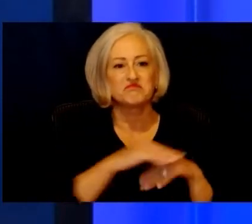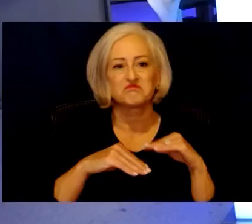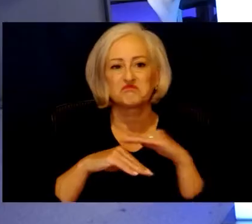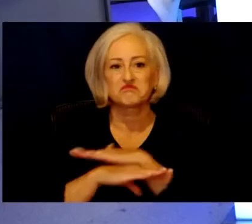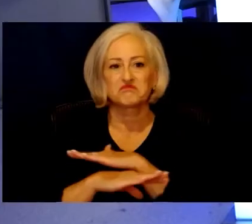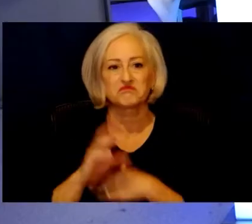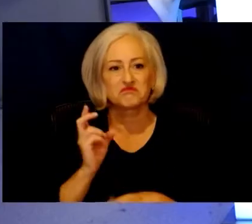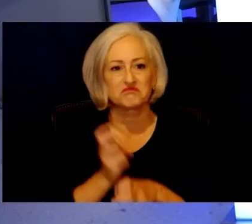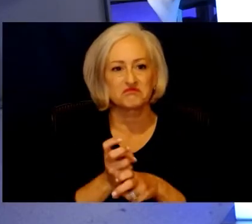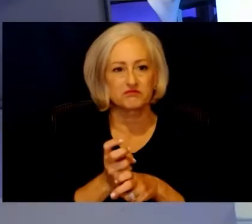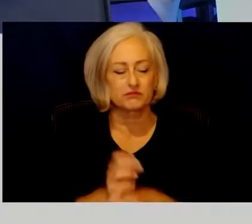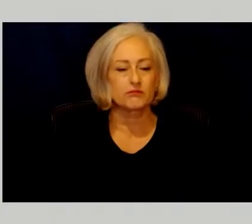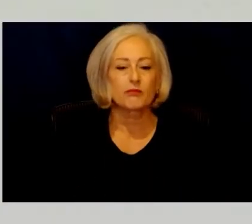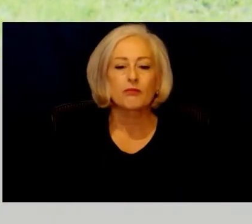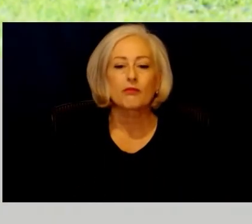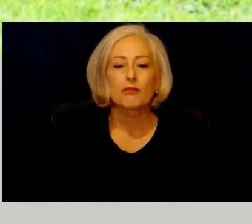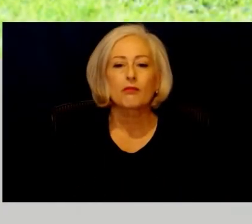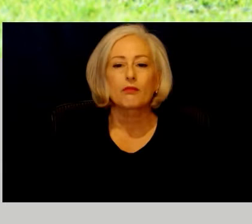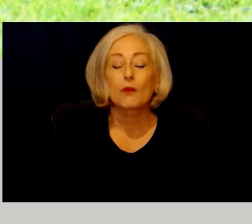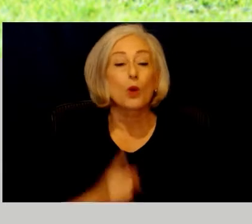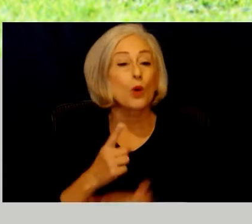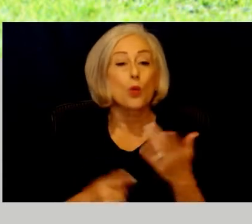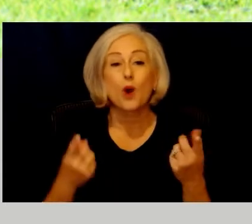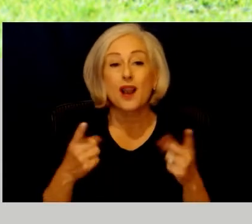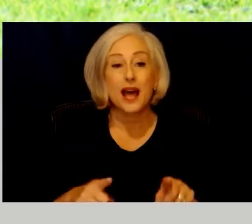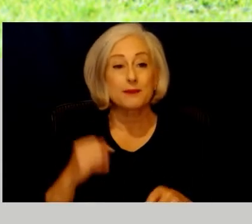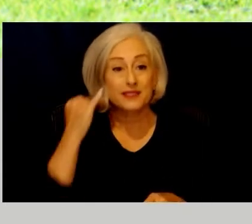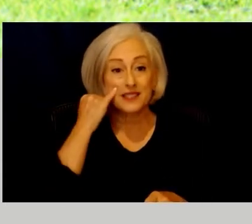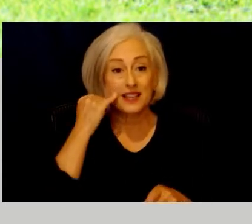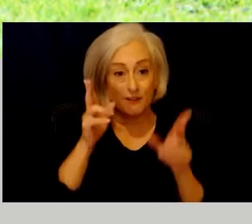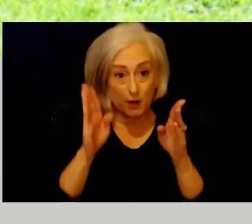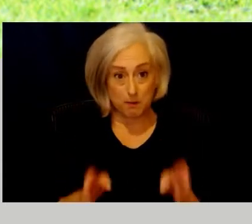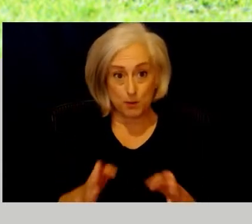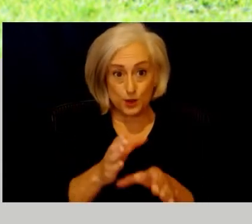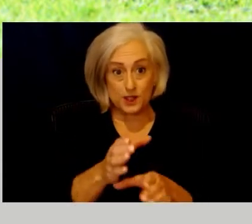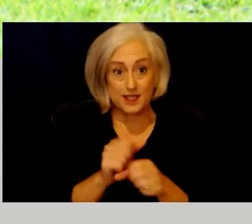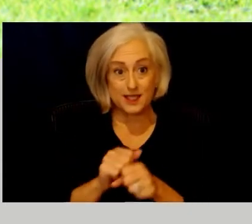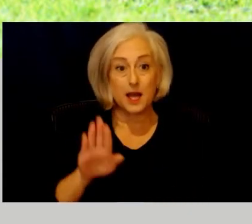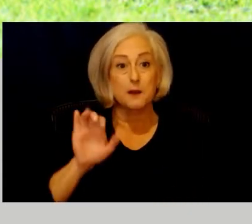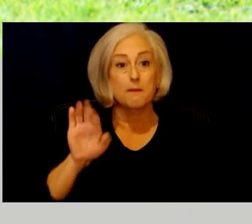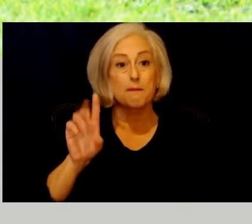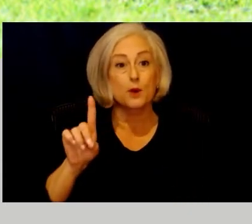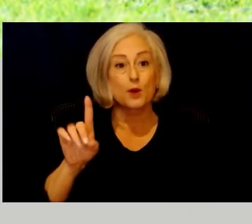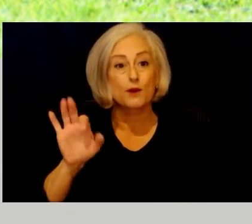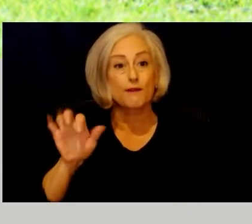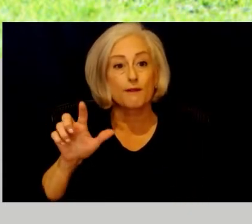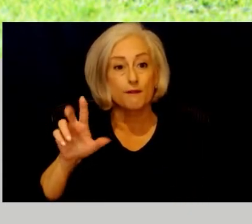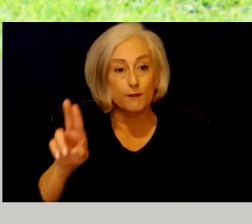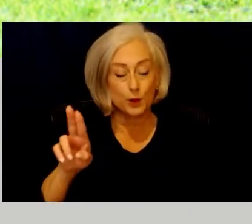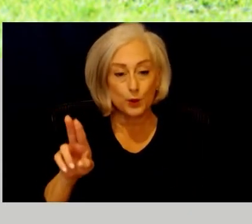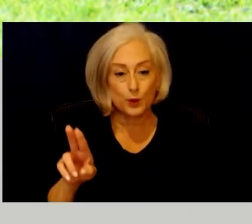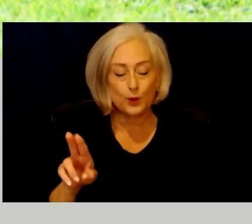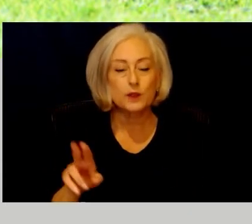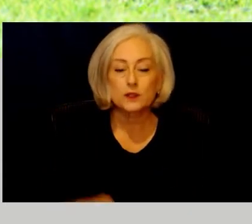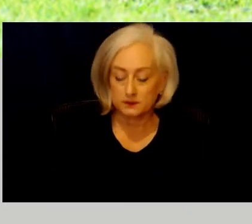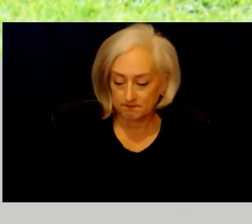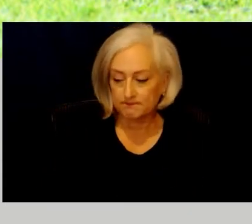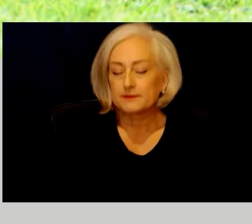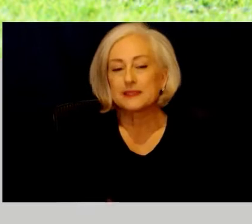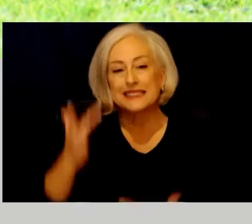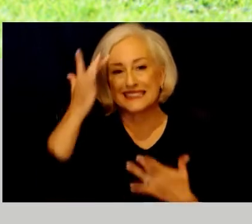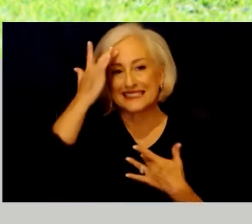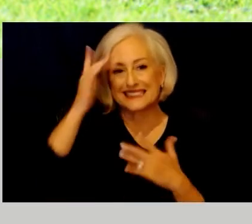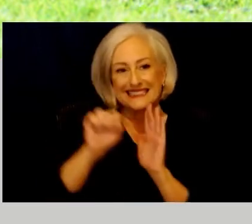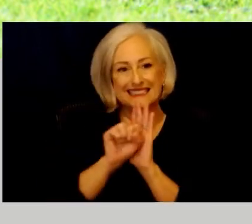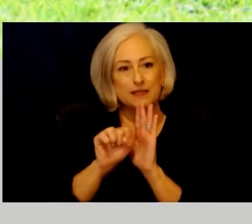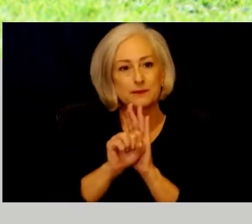happens to a human if you get it? Any symptoms? So yeah, the symptoms are going to be similar to